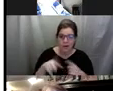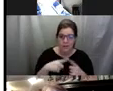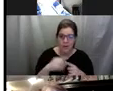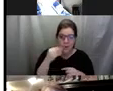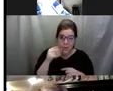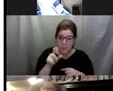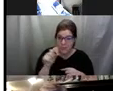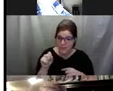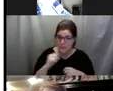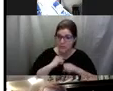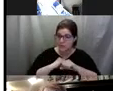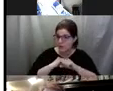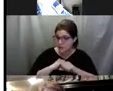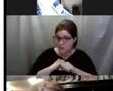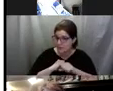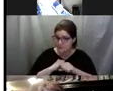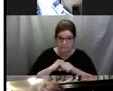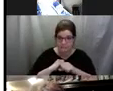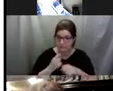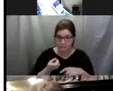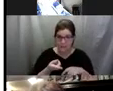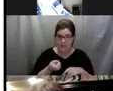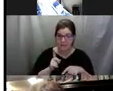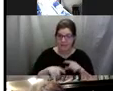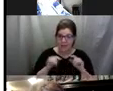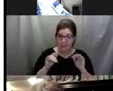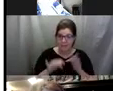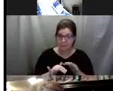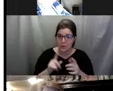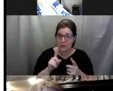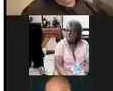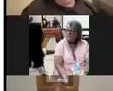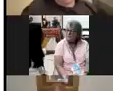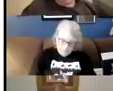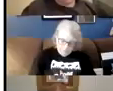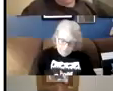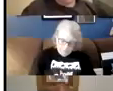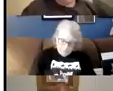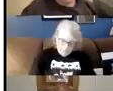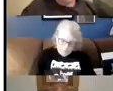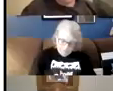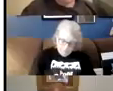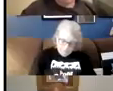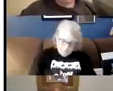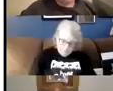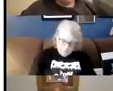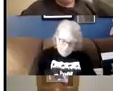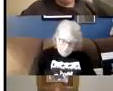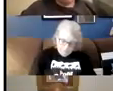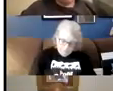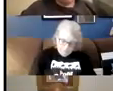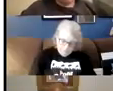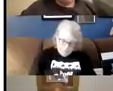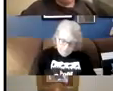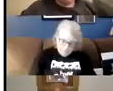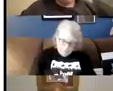not be able to be populated until people have had COVID tests. And, you know, as a person who's